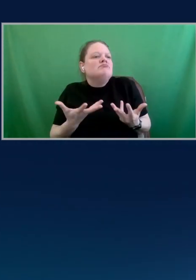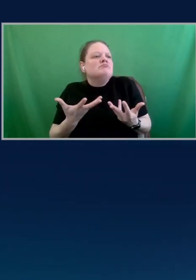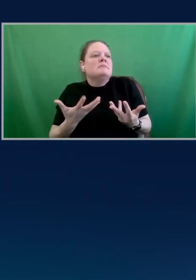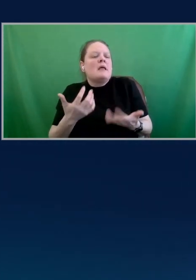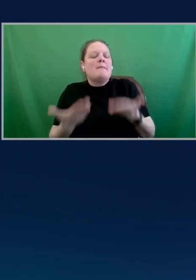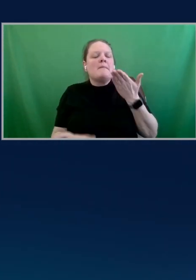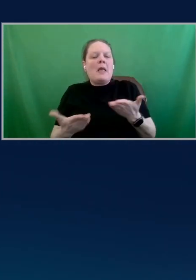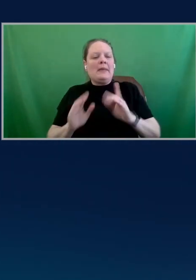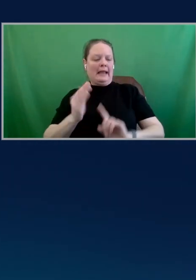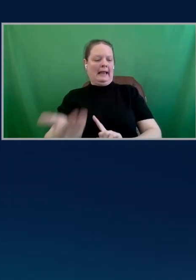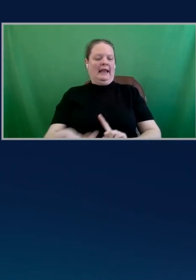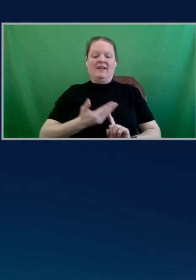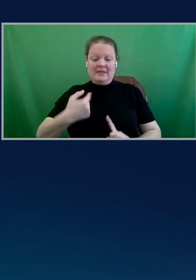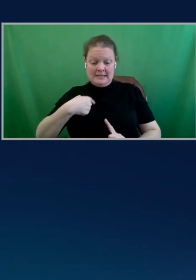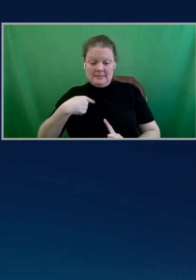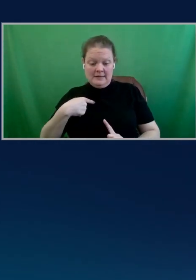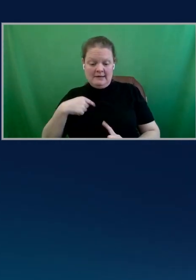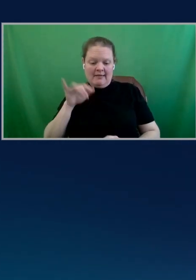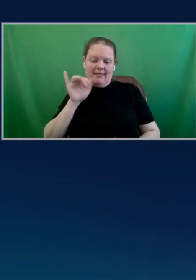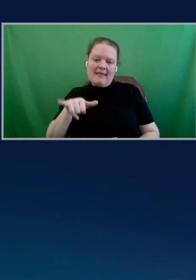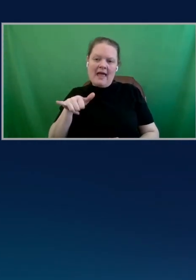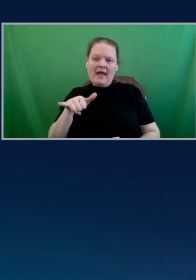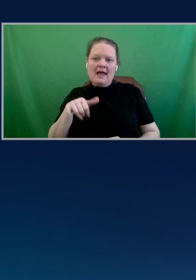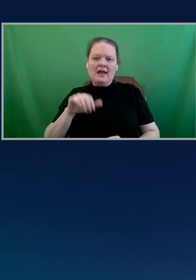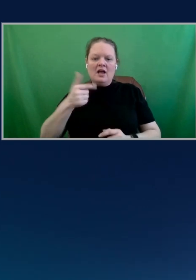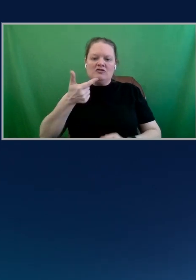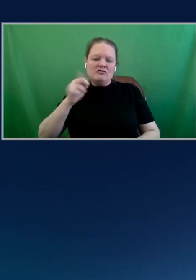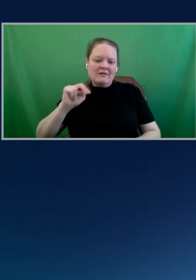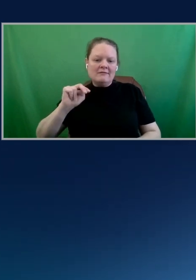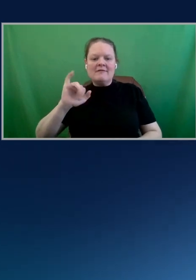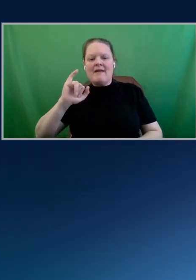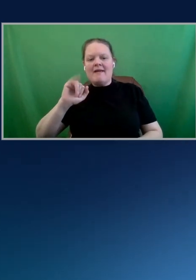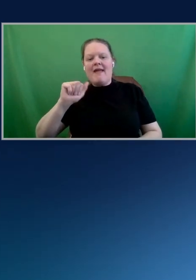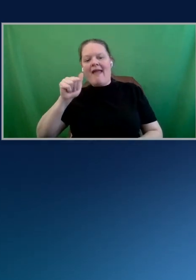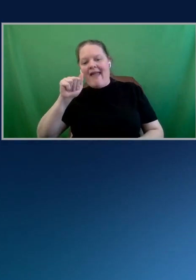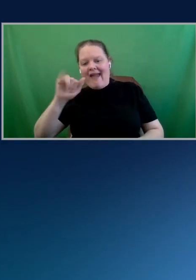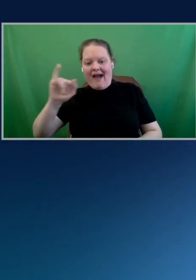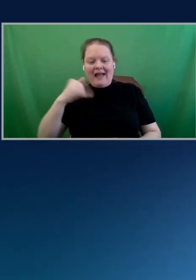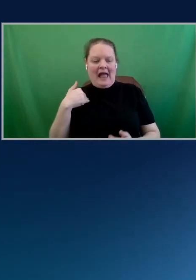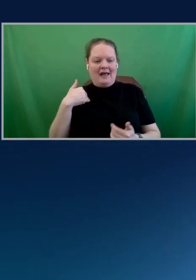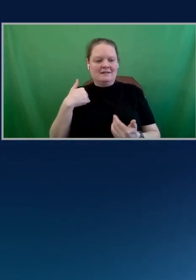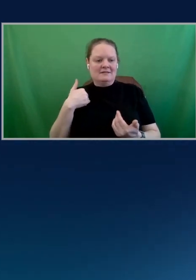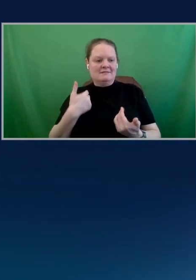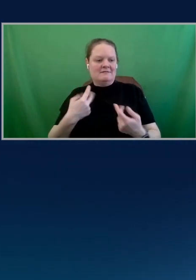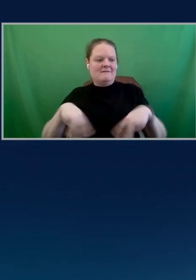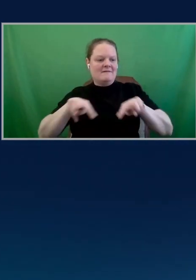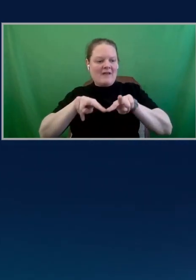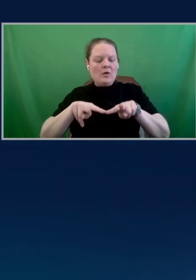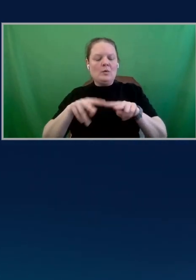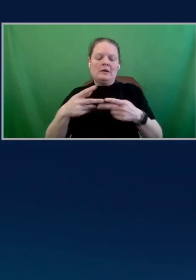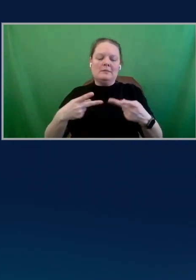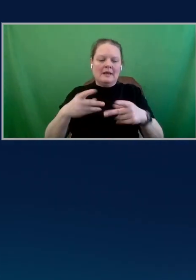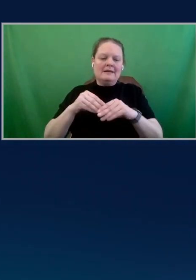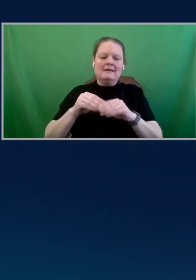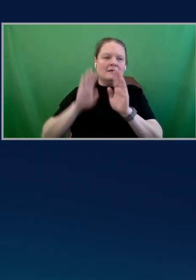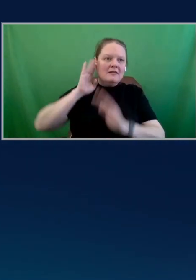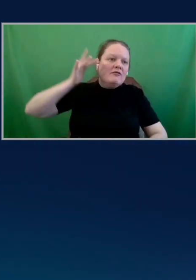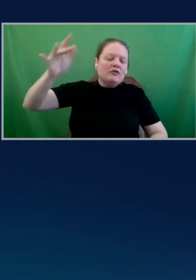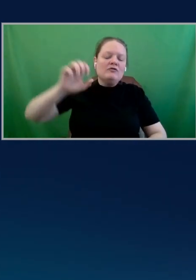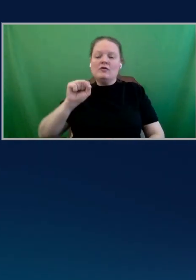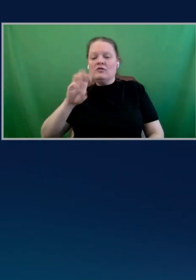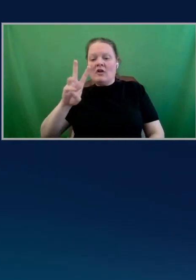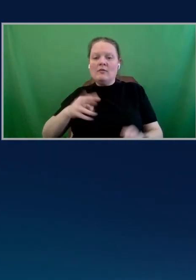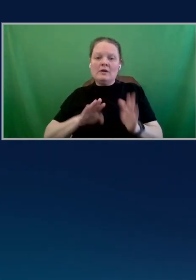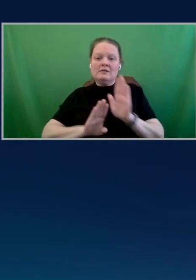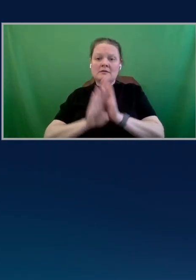me that generative AI actually has a place in the future of software development? Yeah. So I think